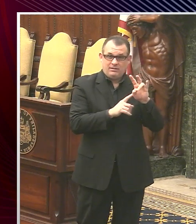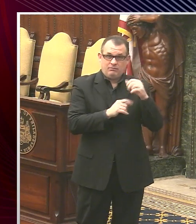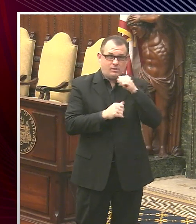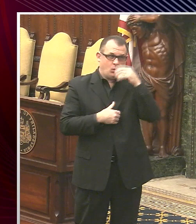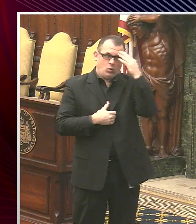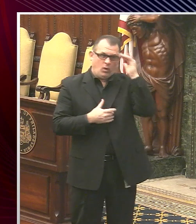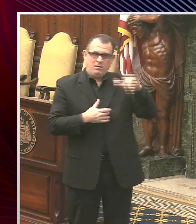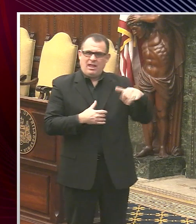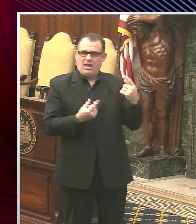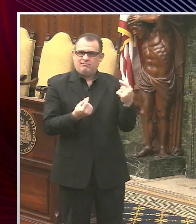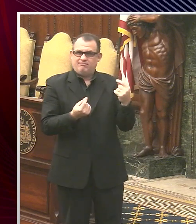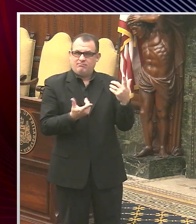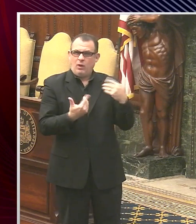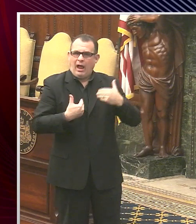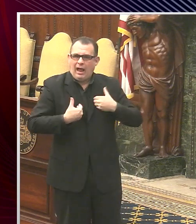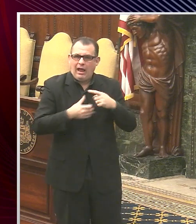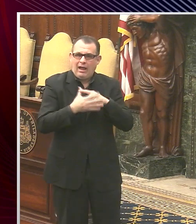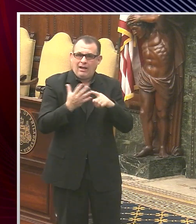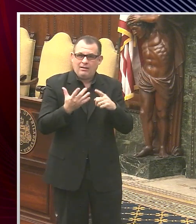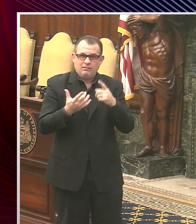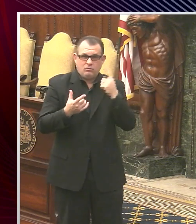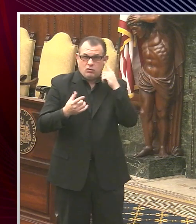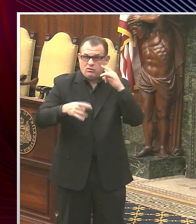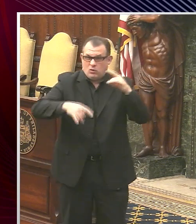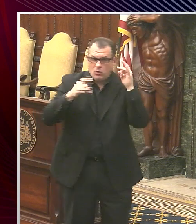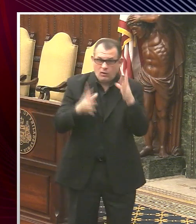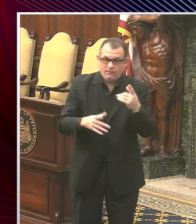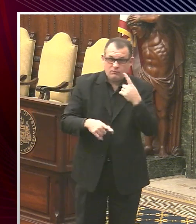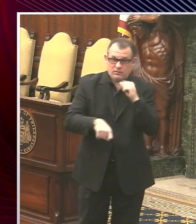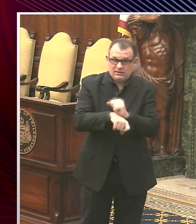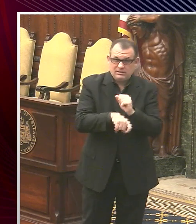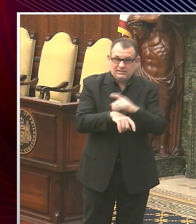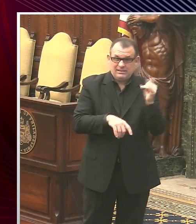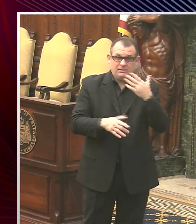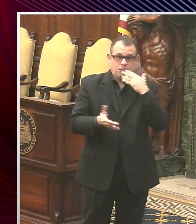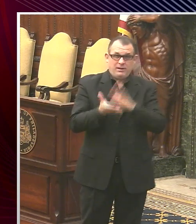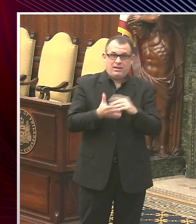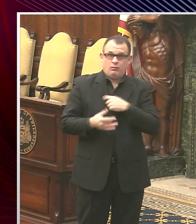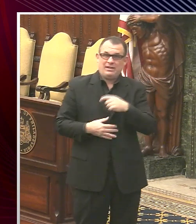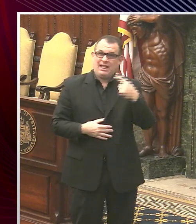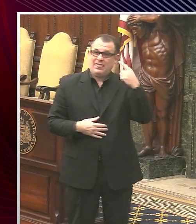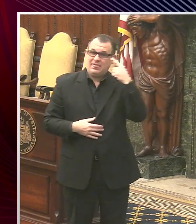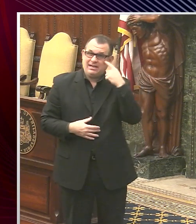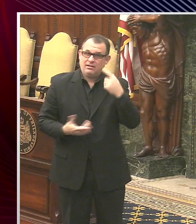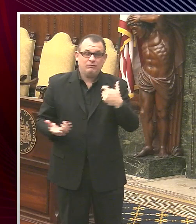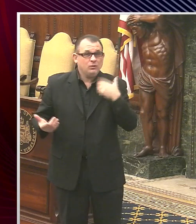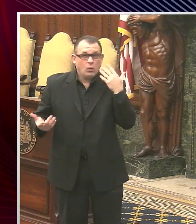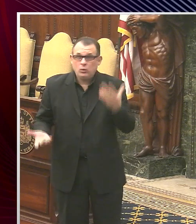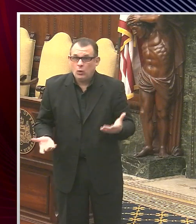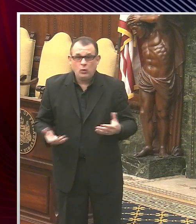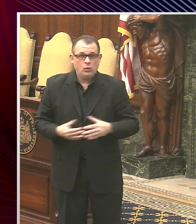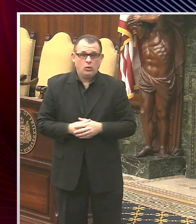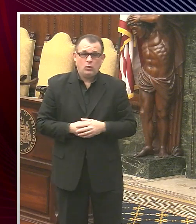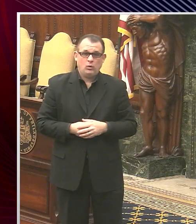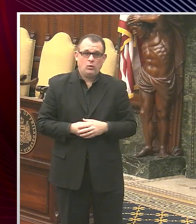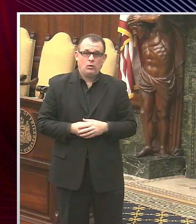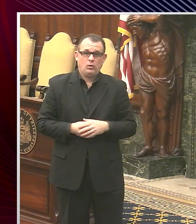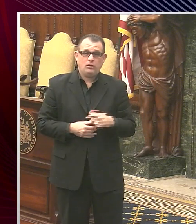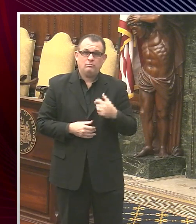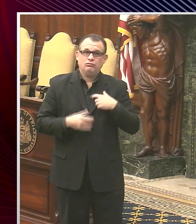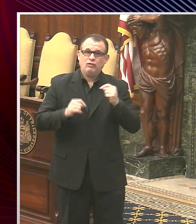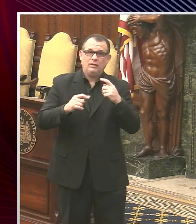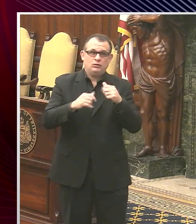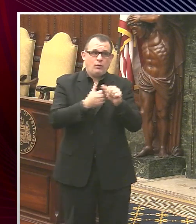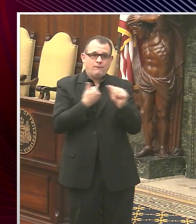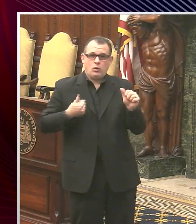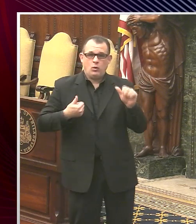it might be? I certainly hope not. So there's a lot of unknowns here. I cannot guarantee that we might not need to do a severe shutdown. I certainly hope not.